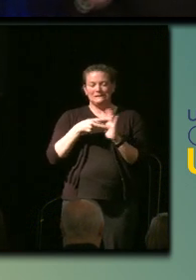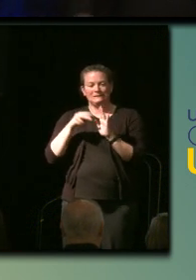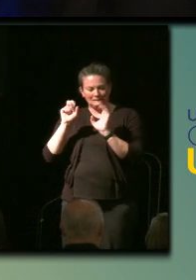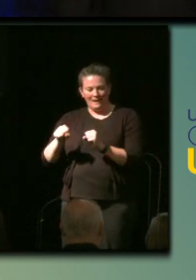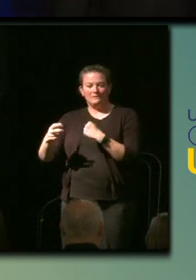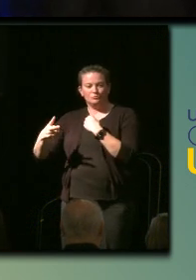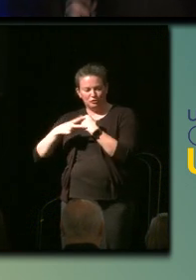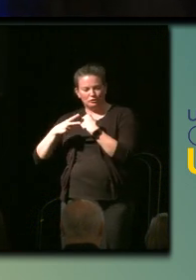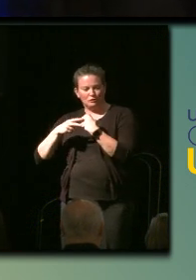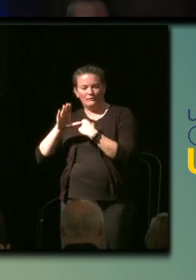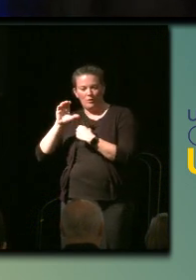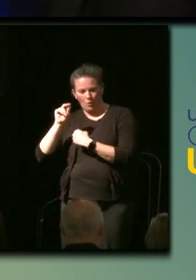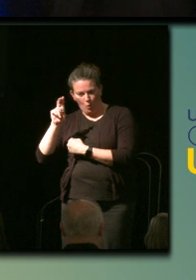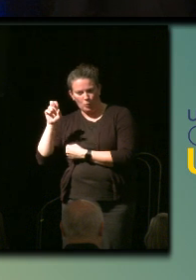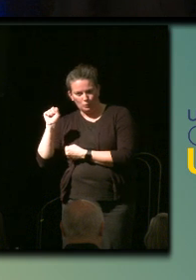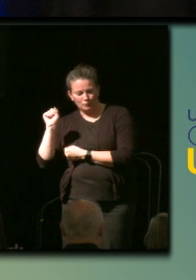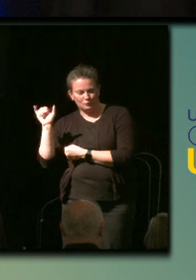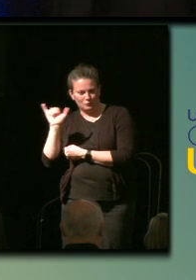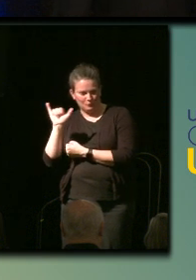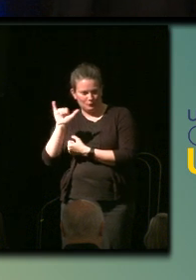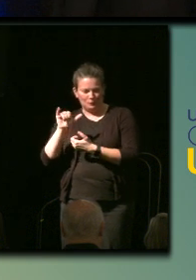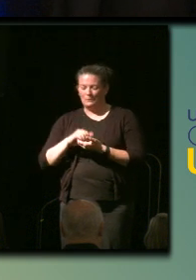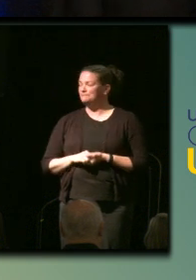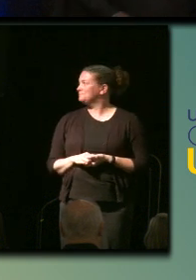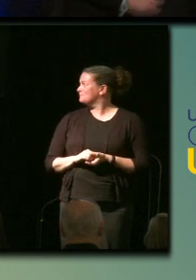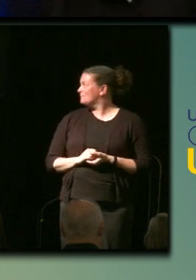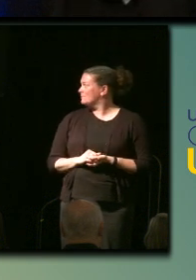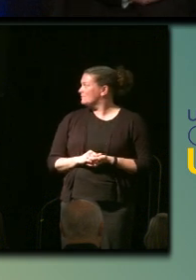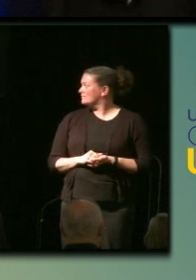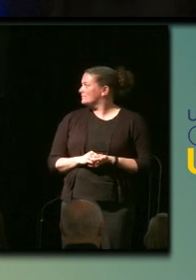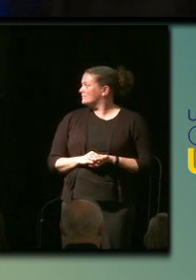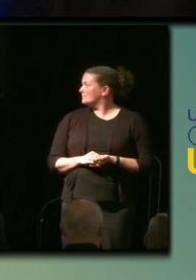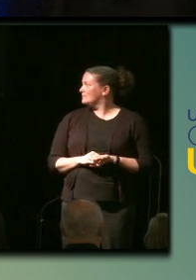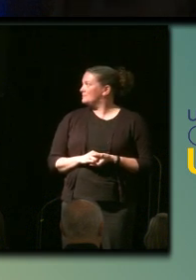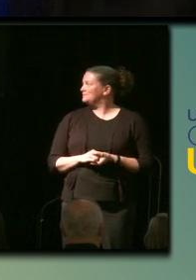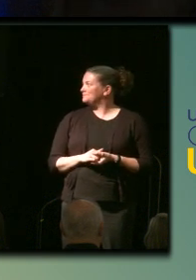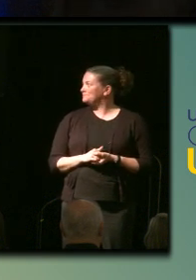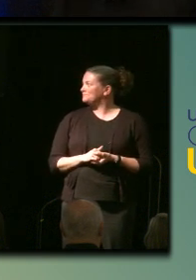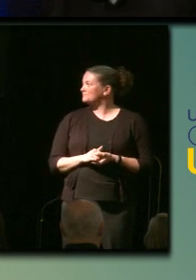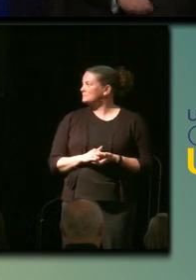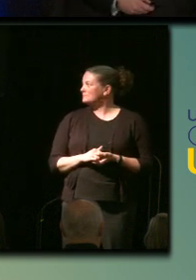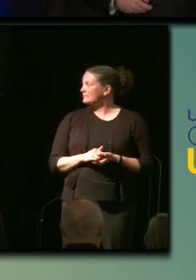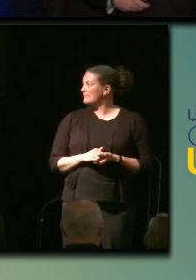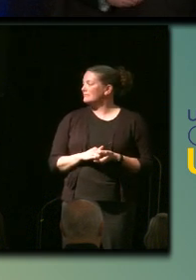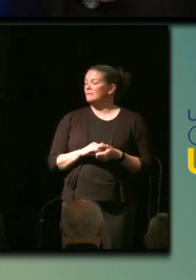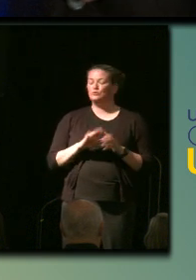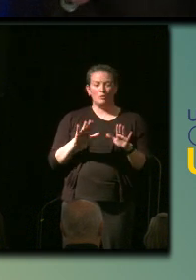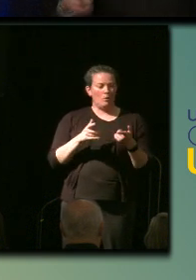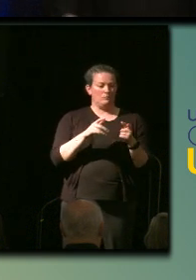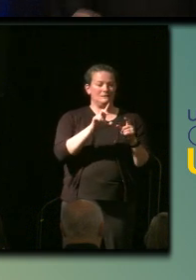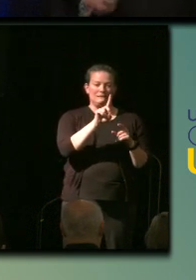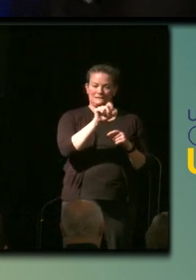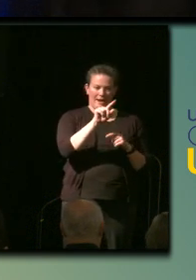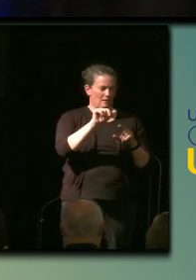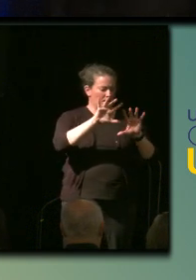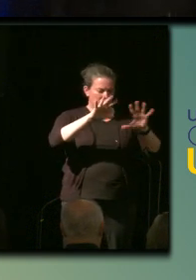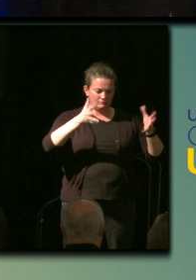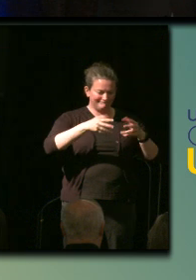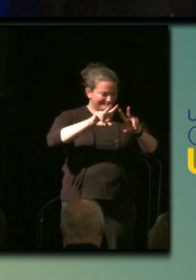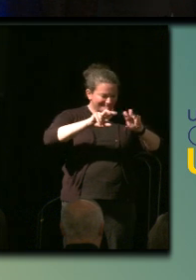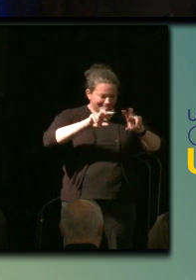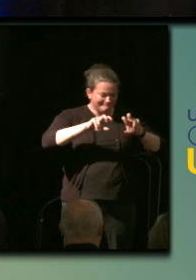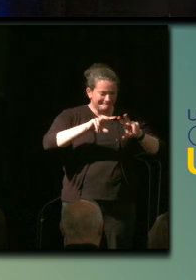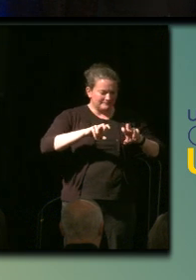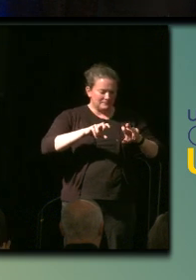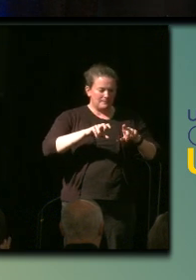So when we did that, this is what the data looked like. If we take our data and say, hey, after the fact, what if we took out the patients who had